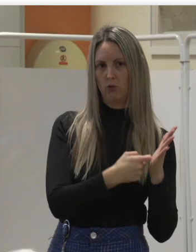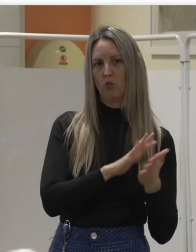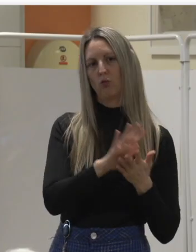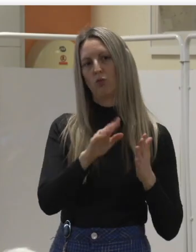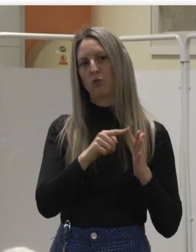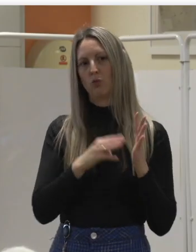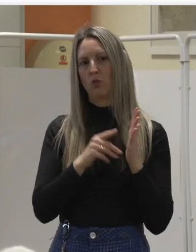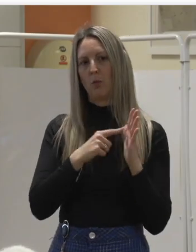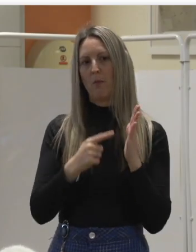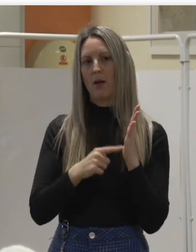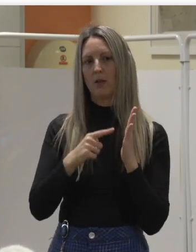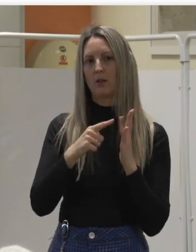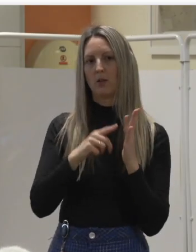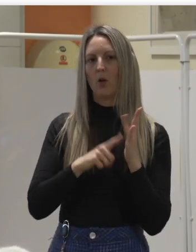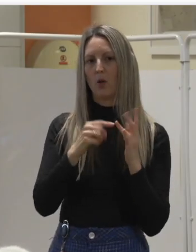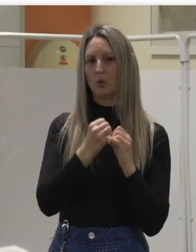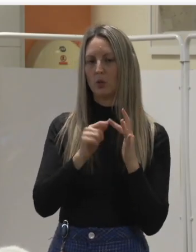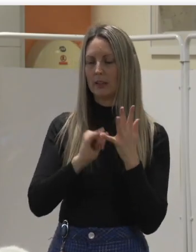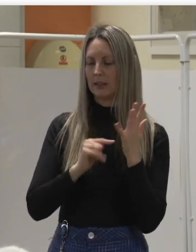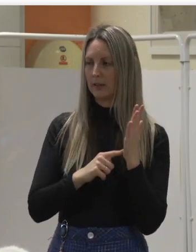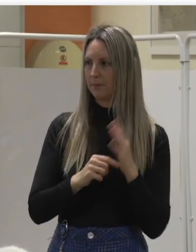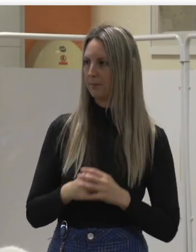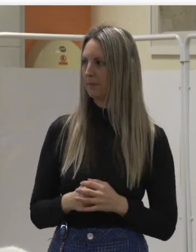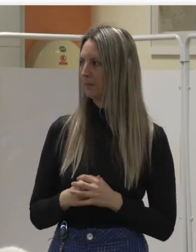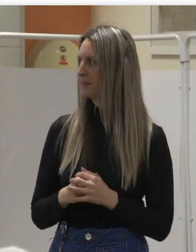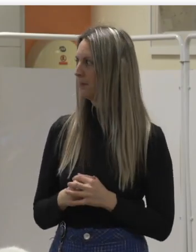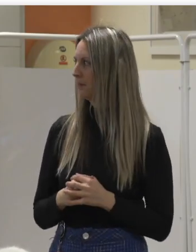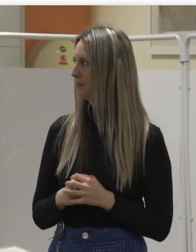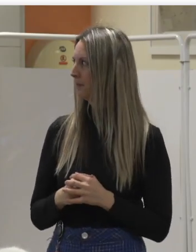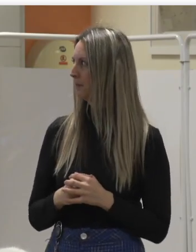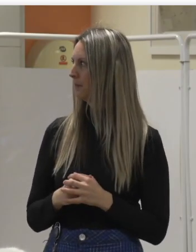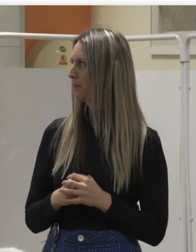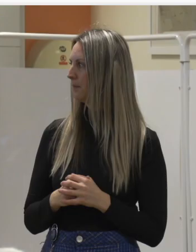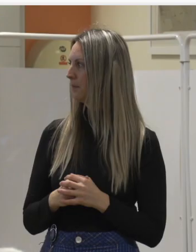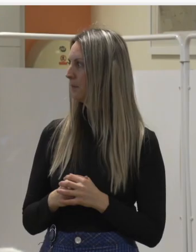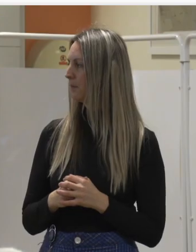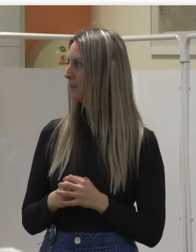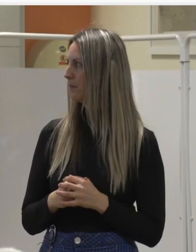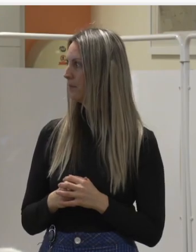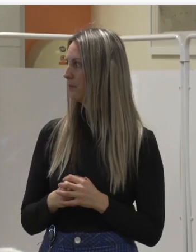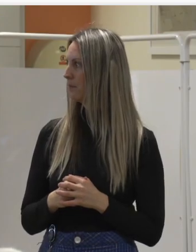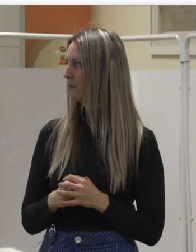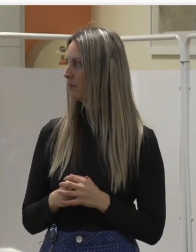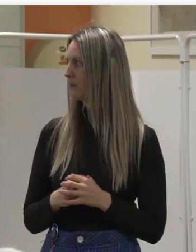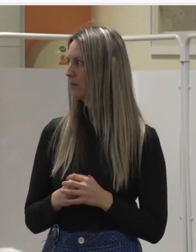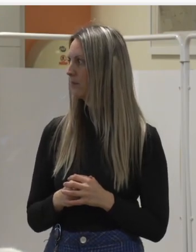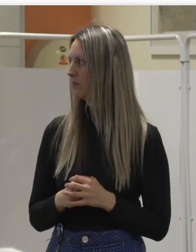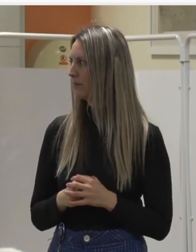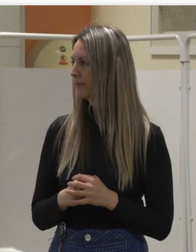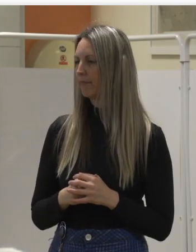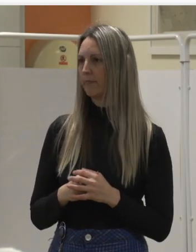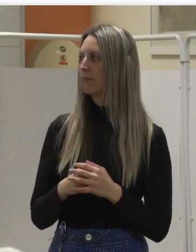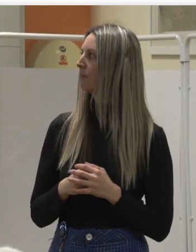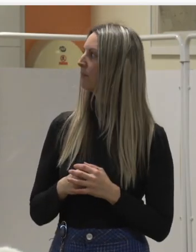symptoms. So after this section, I'm going to say why these symptoms come up and why